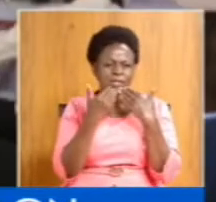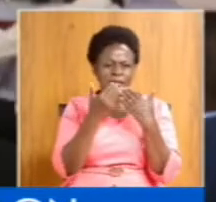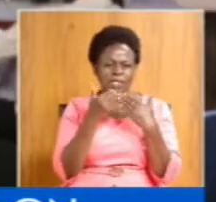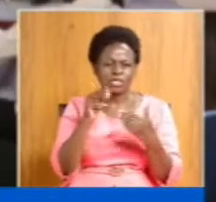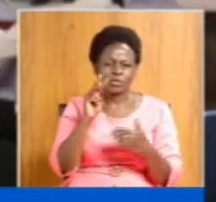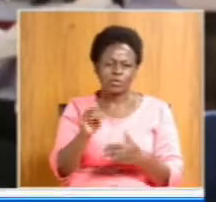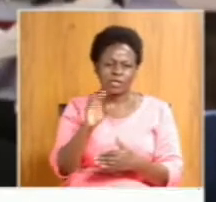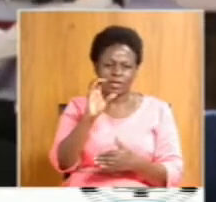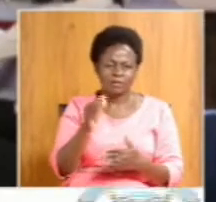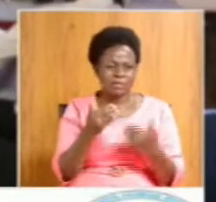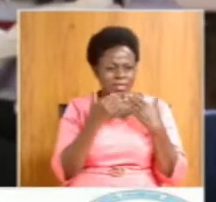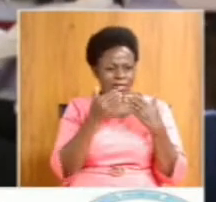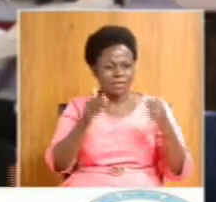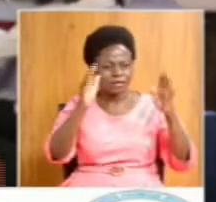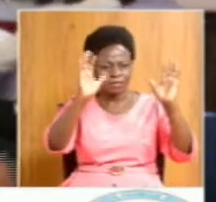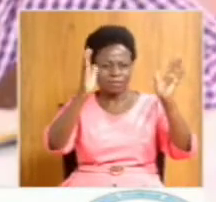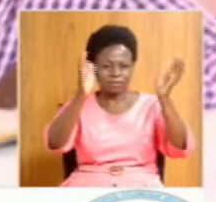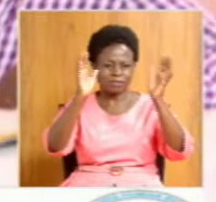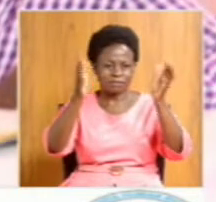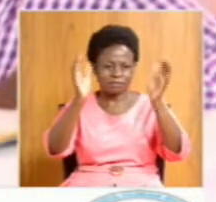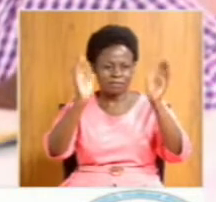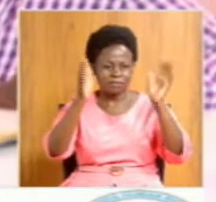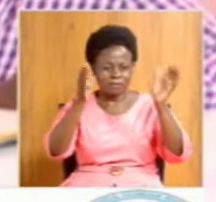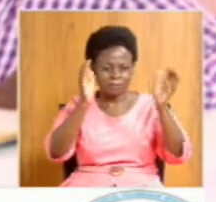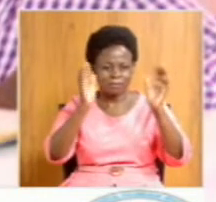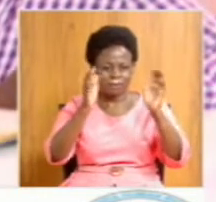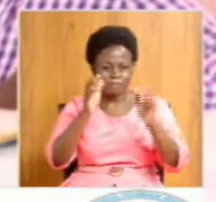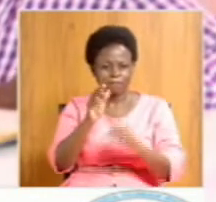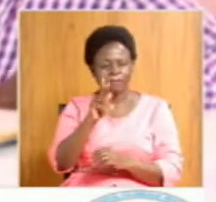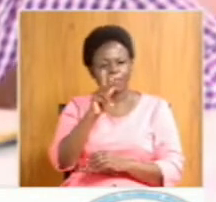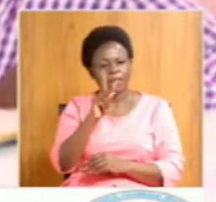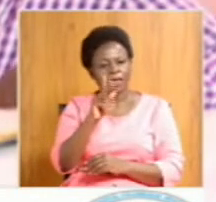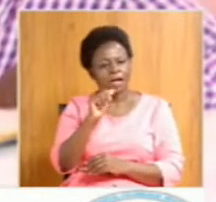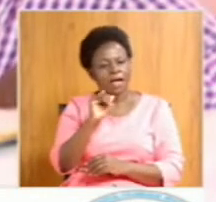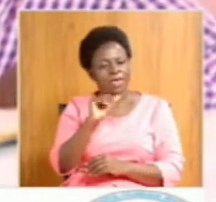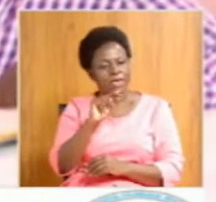moderator. Thank you so much. round of applause to Kayi Ngamudu Yisto.